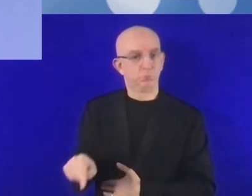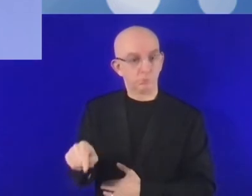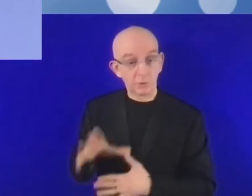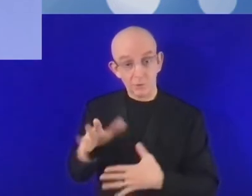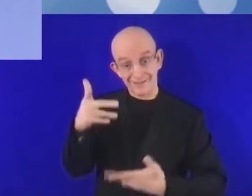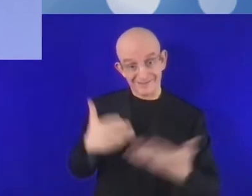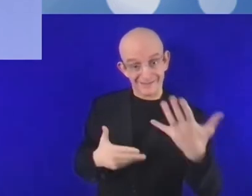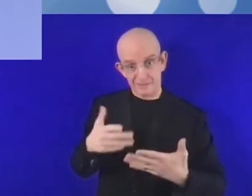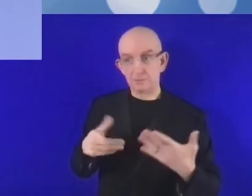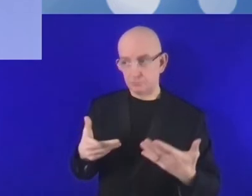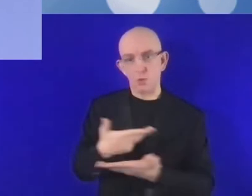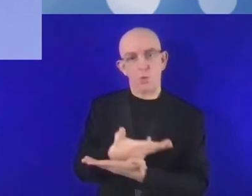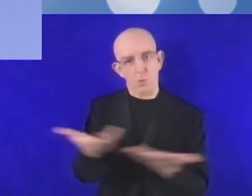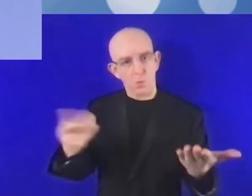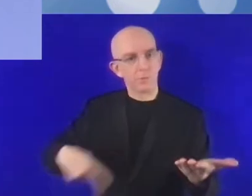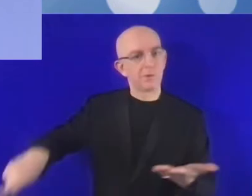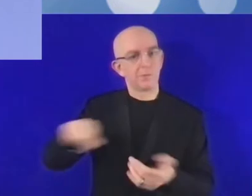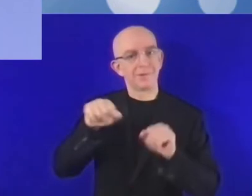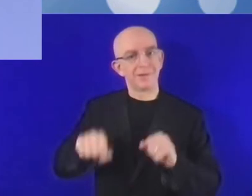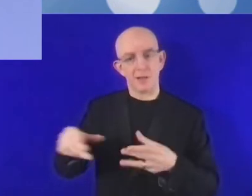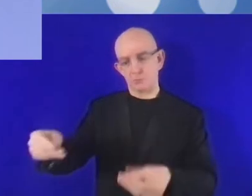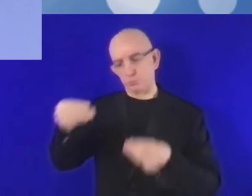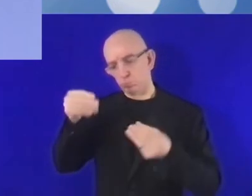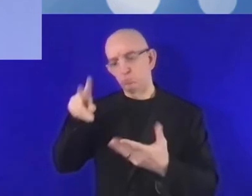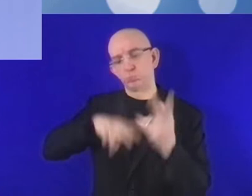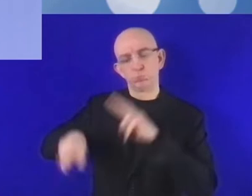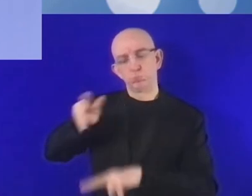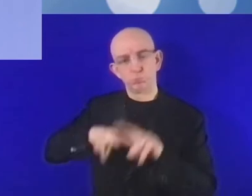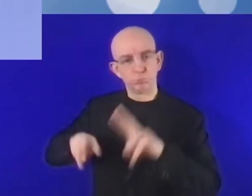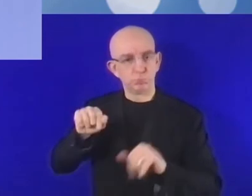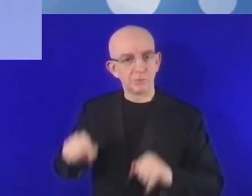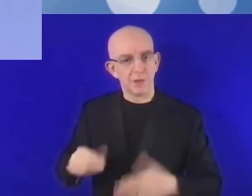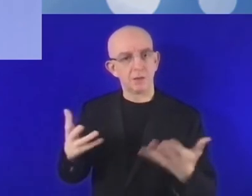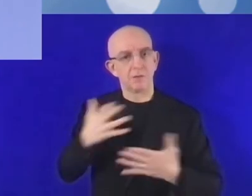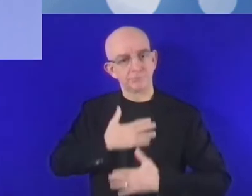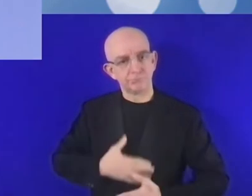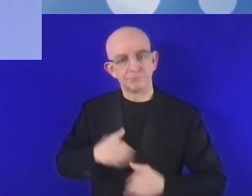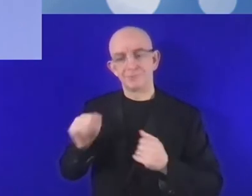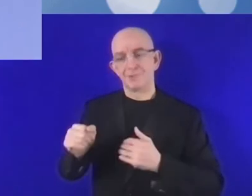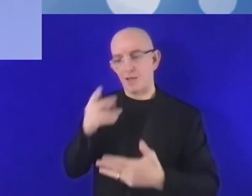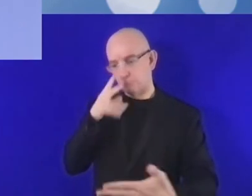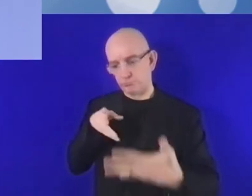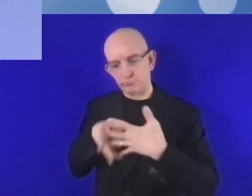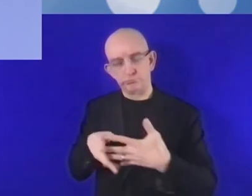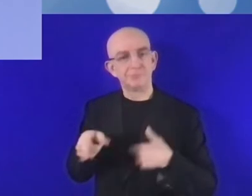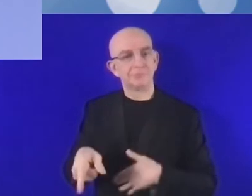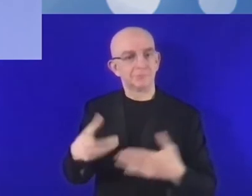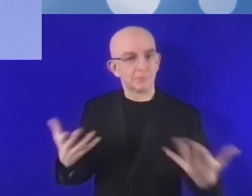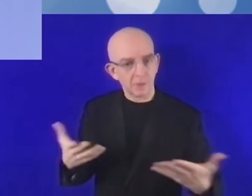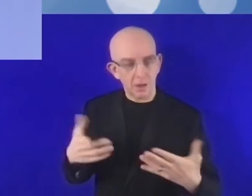transparent also policy on access and use of non-traditional data also requires effort from the